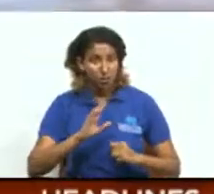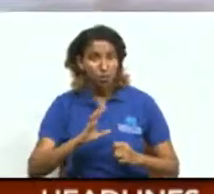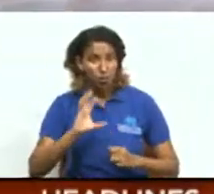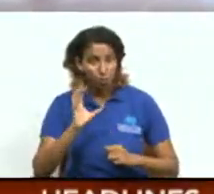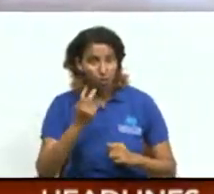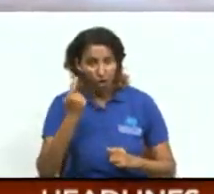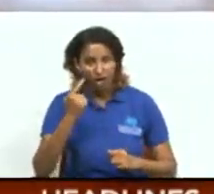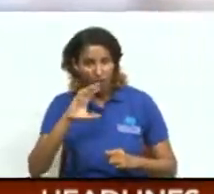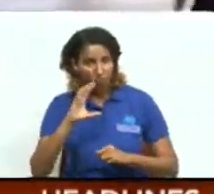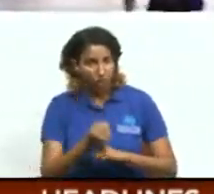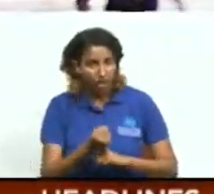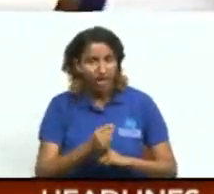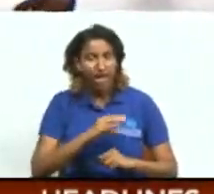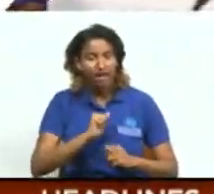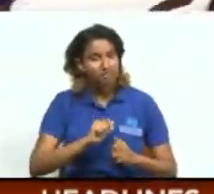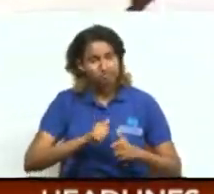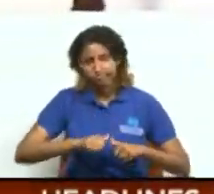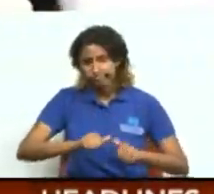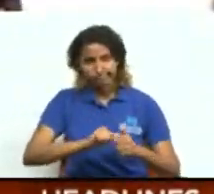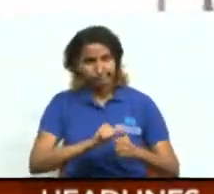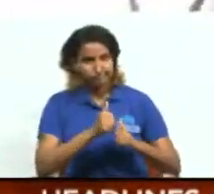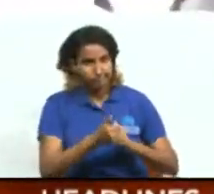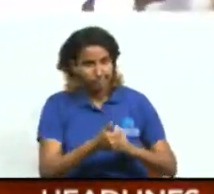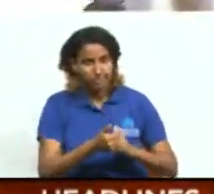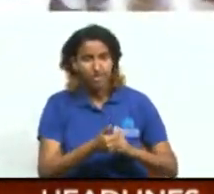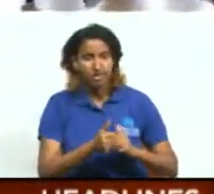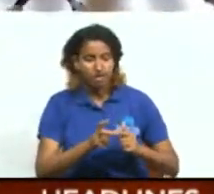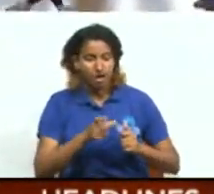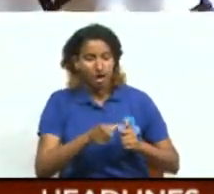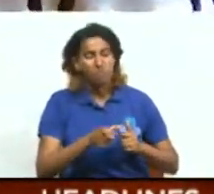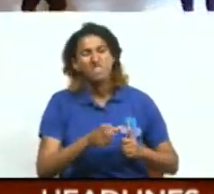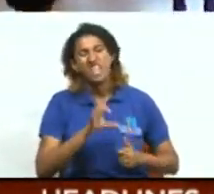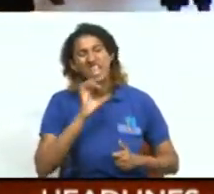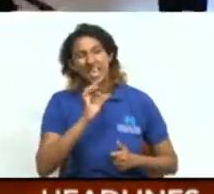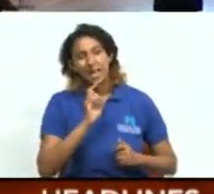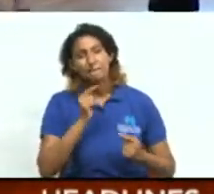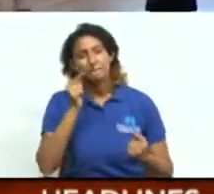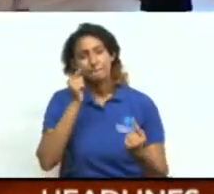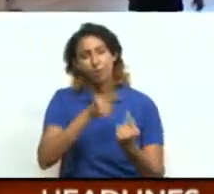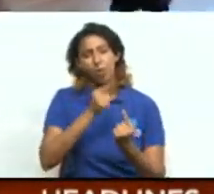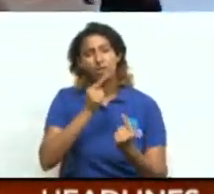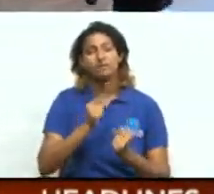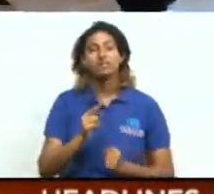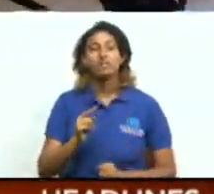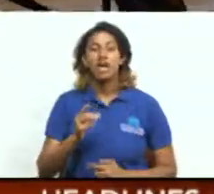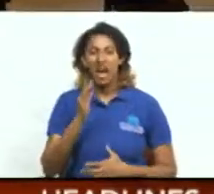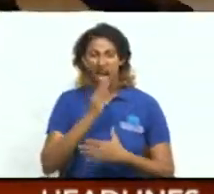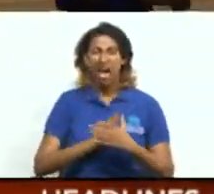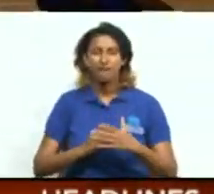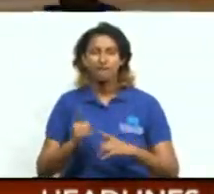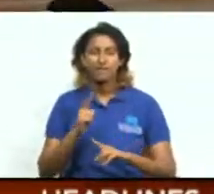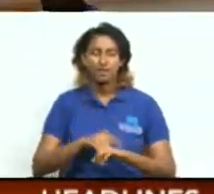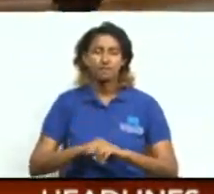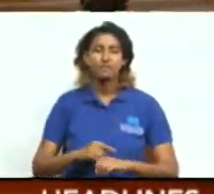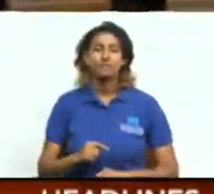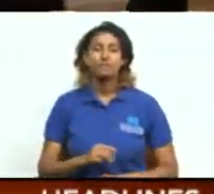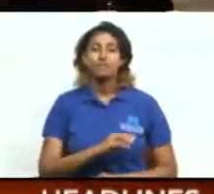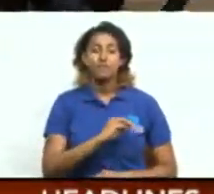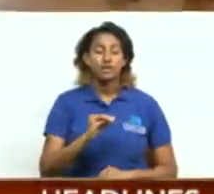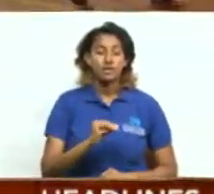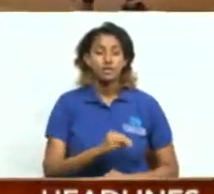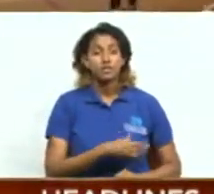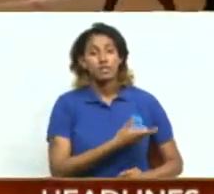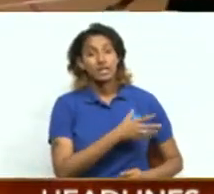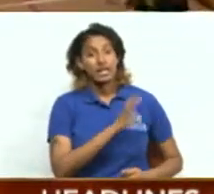and leading by 8 points by the end of the half. Judah Telesford, who transferred from Holy Cross College, scored 19 points for